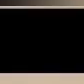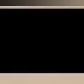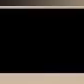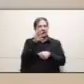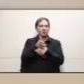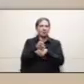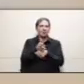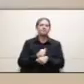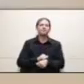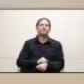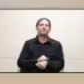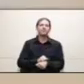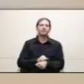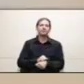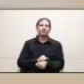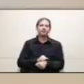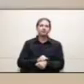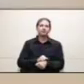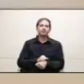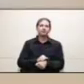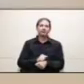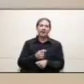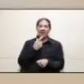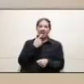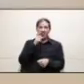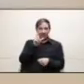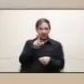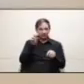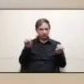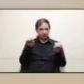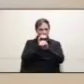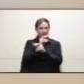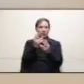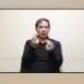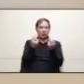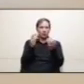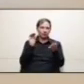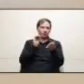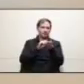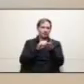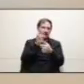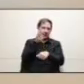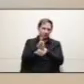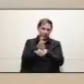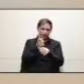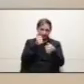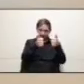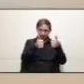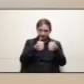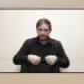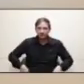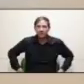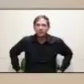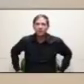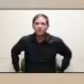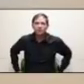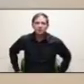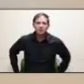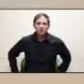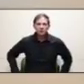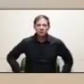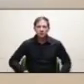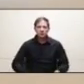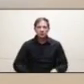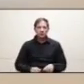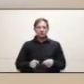compromise that is being made within administrations, the deprofessionalization of municipal administrations. And